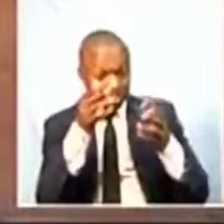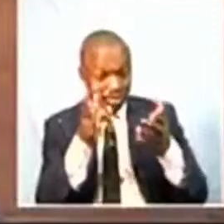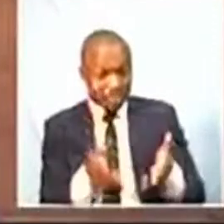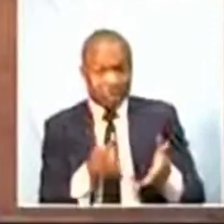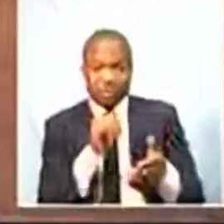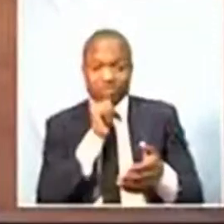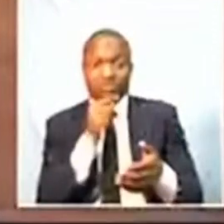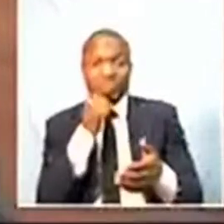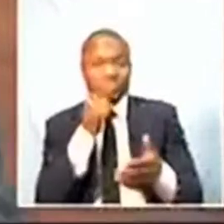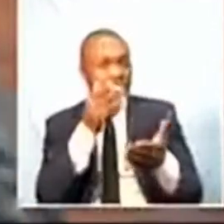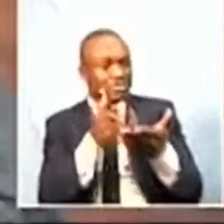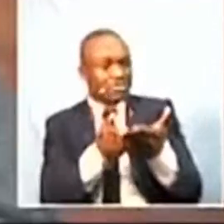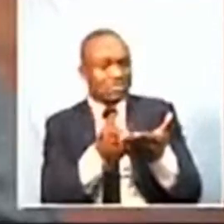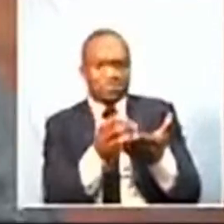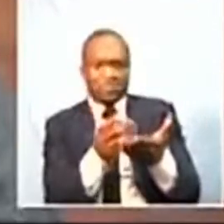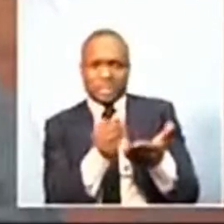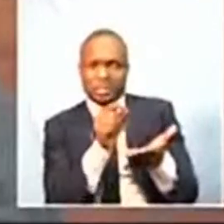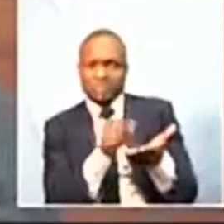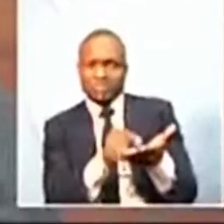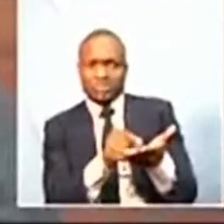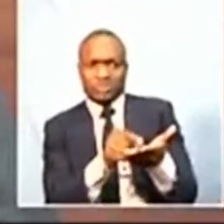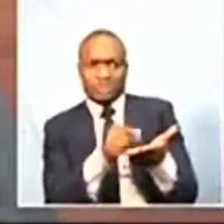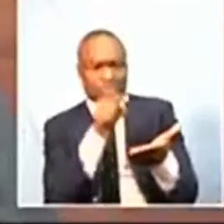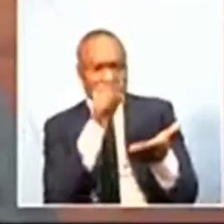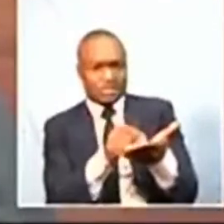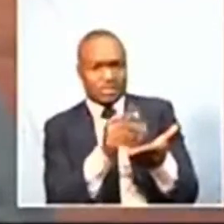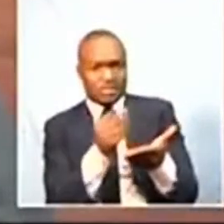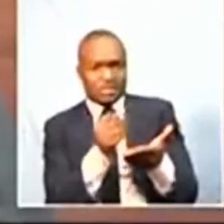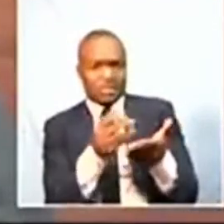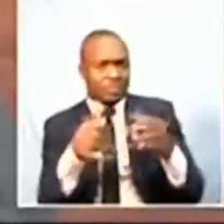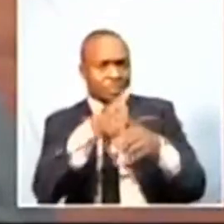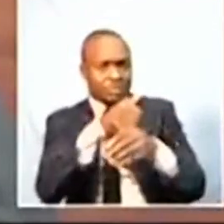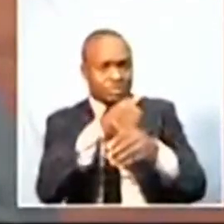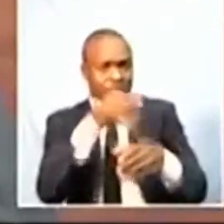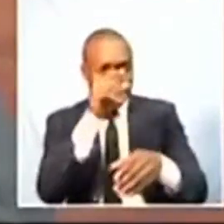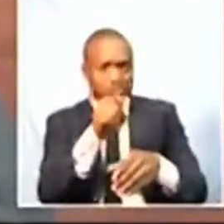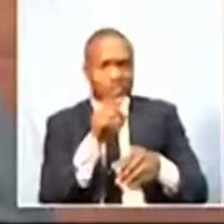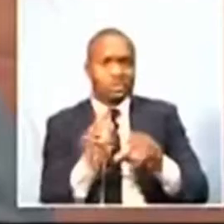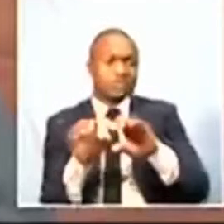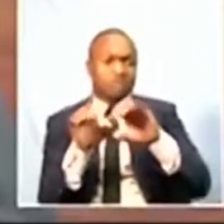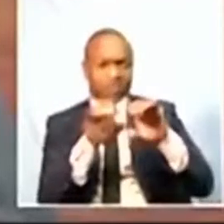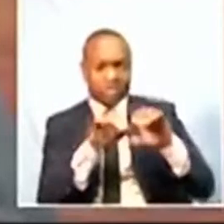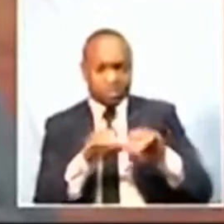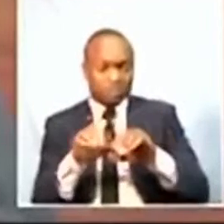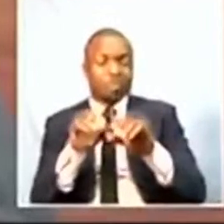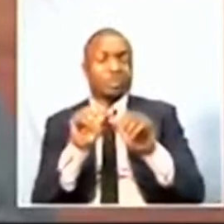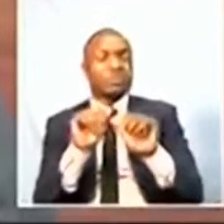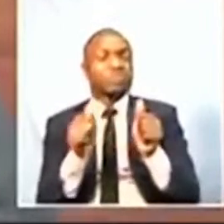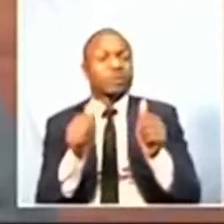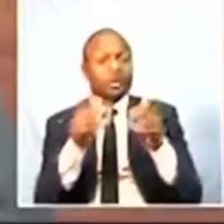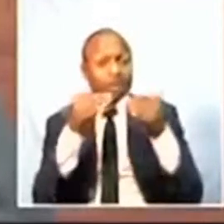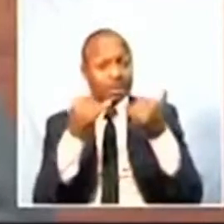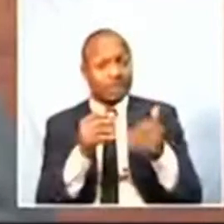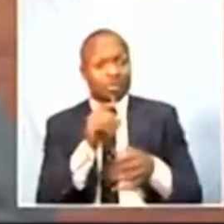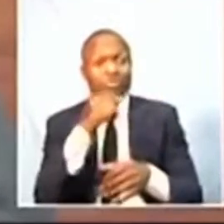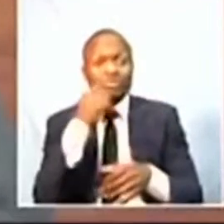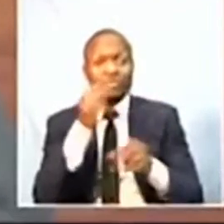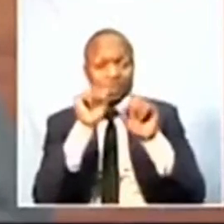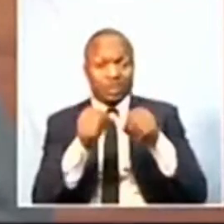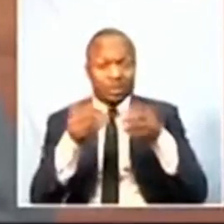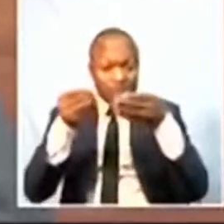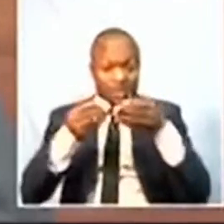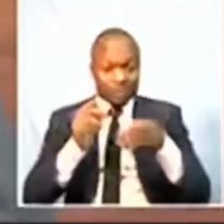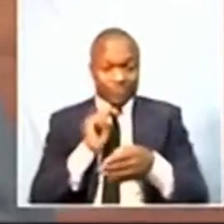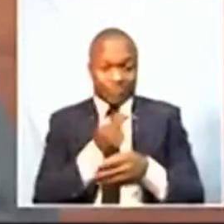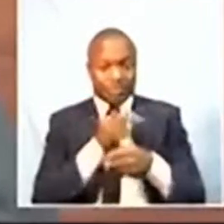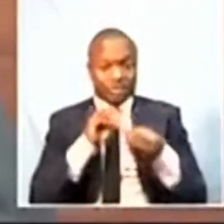this amount, you didn't write here that this amount includes those that are doing fine. Now, since you have said that, can you give us the